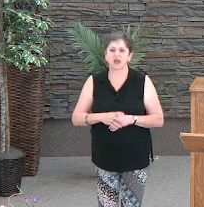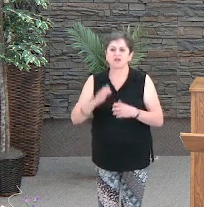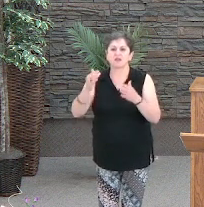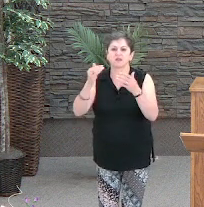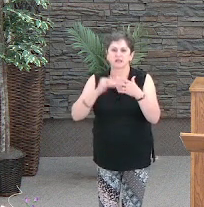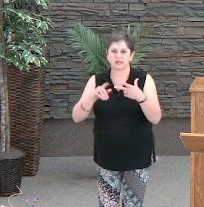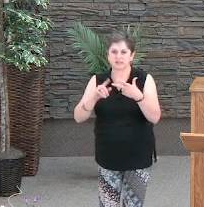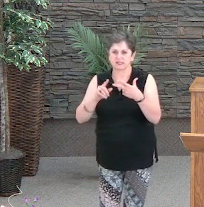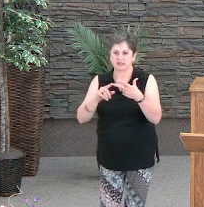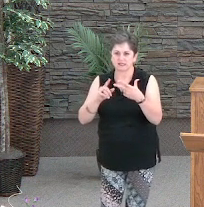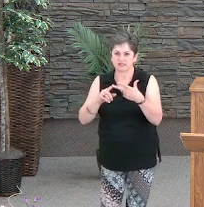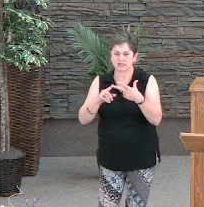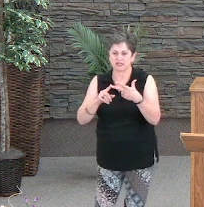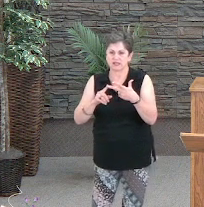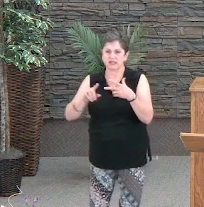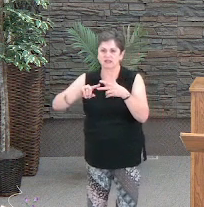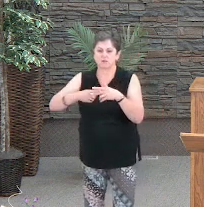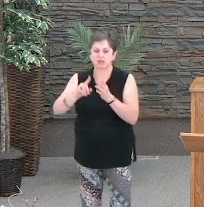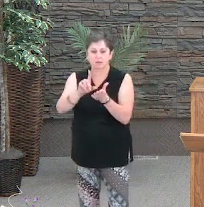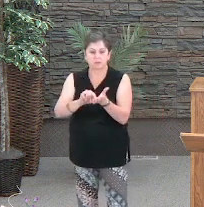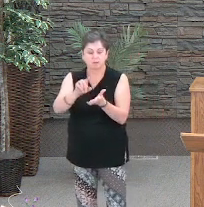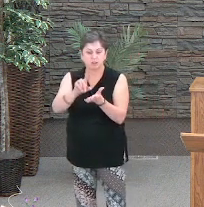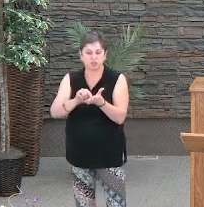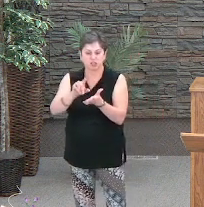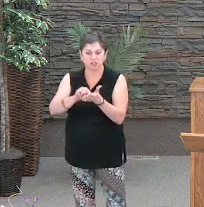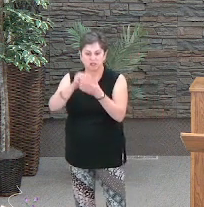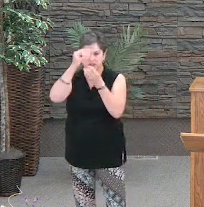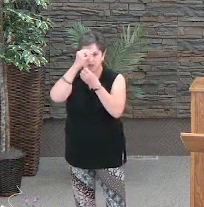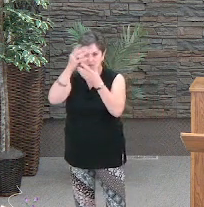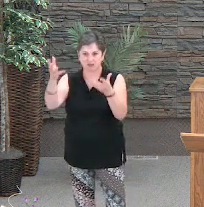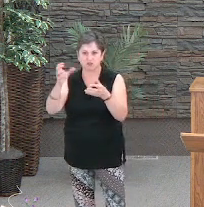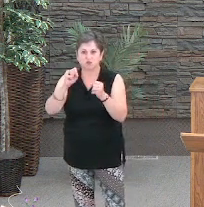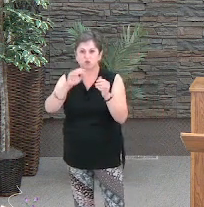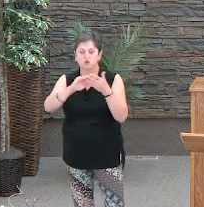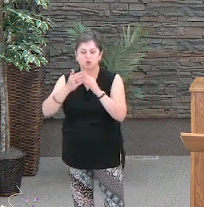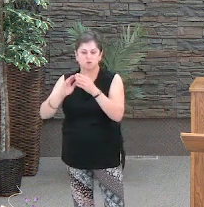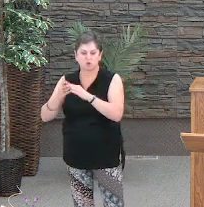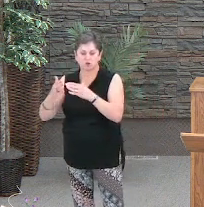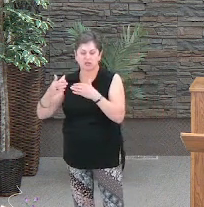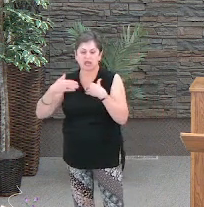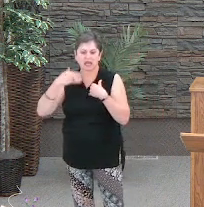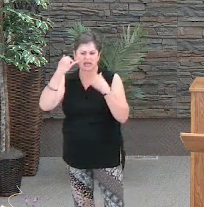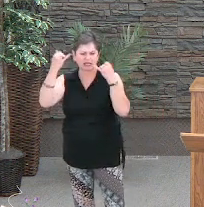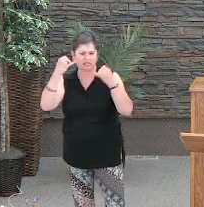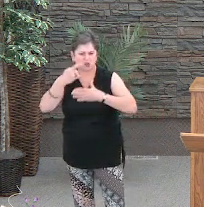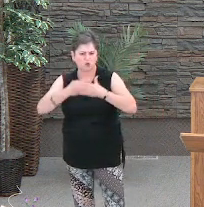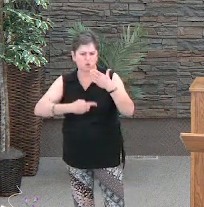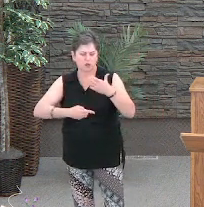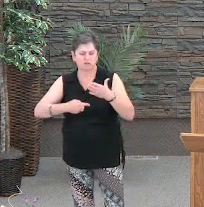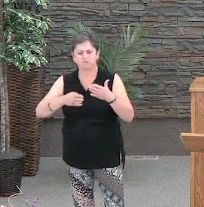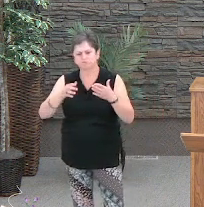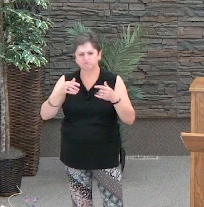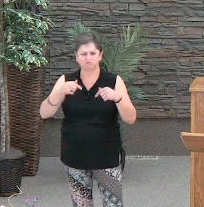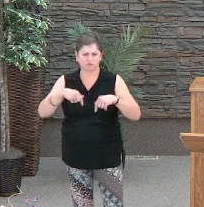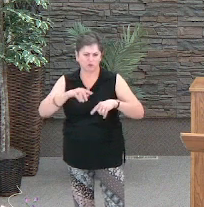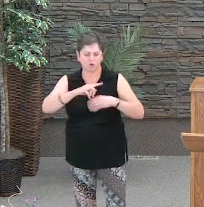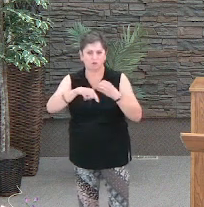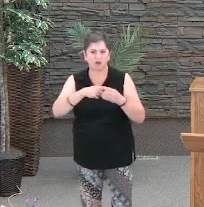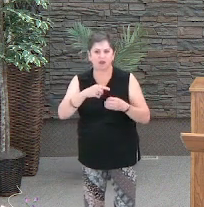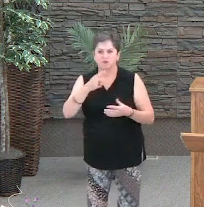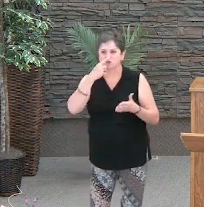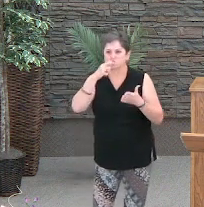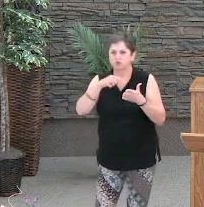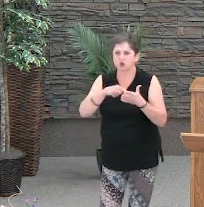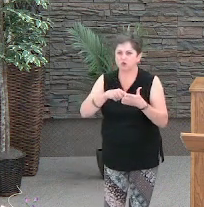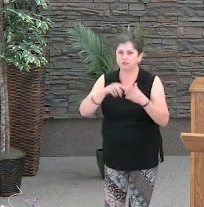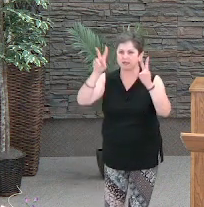next thing that they did is they began publishing their message so that the community had an idea of what this group was all about. And I want you to just